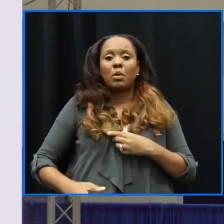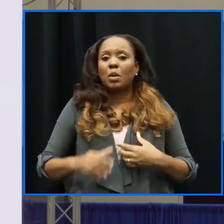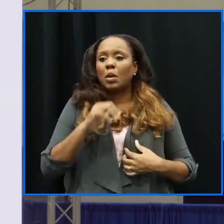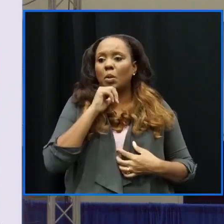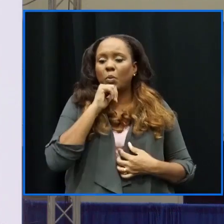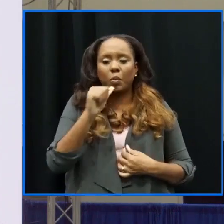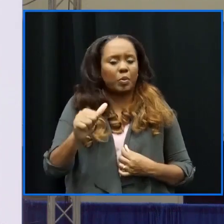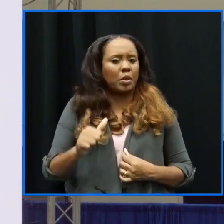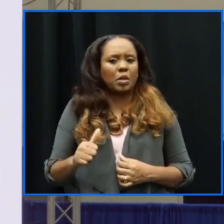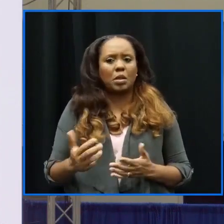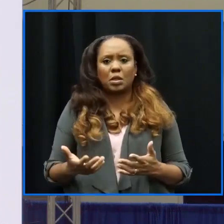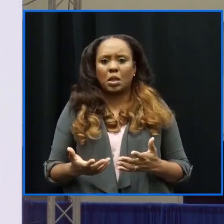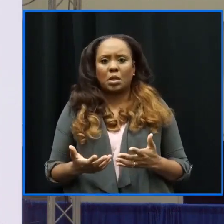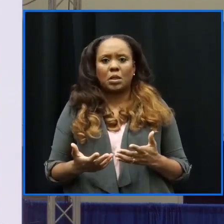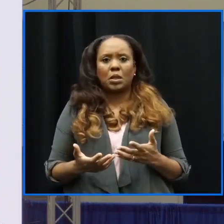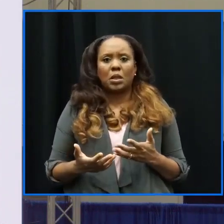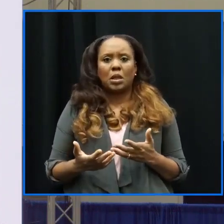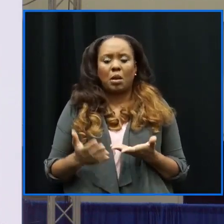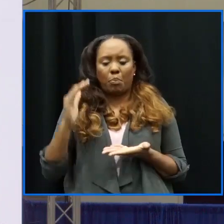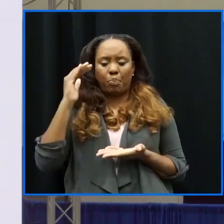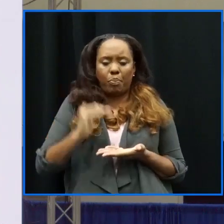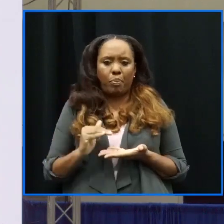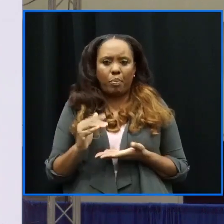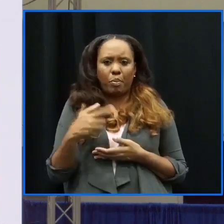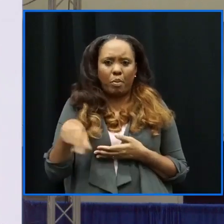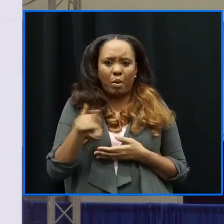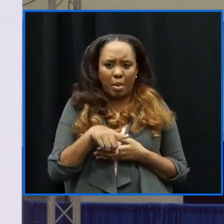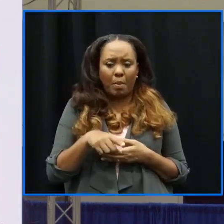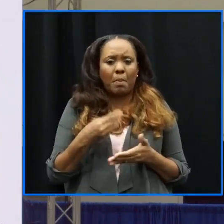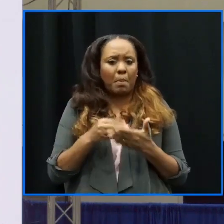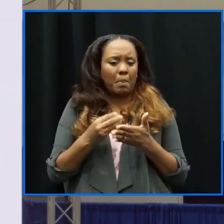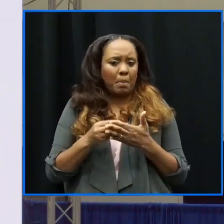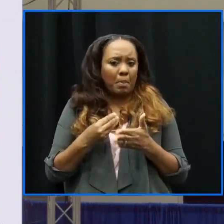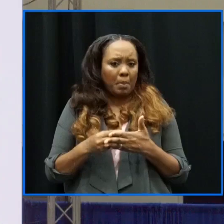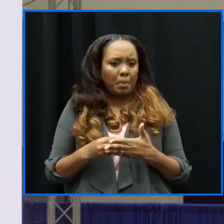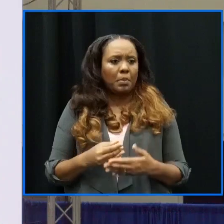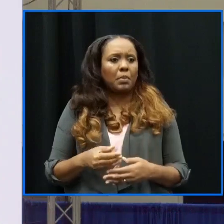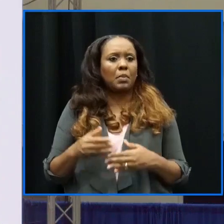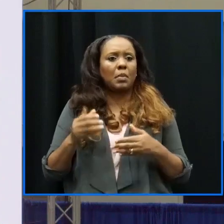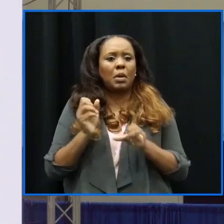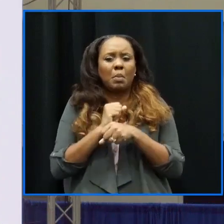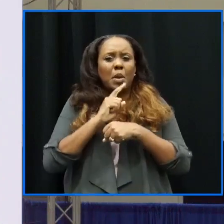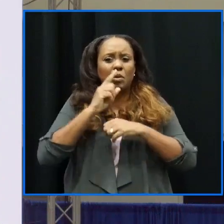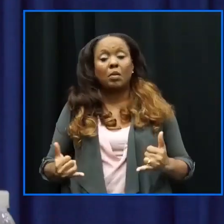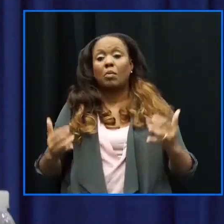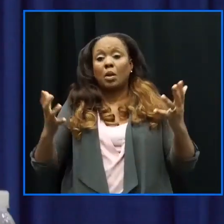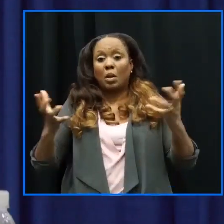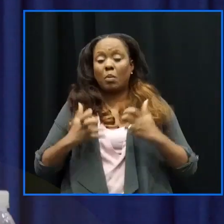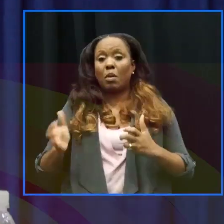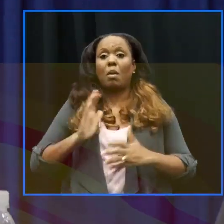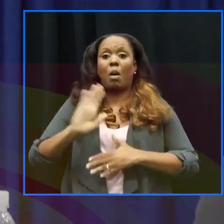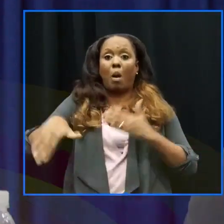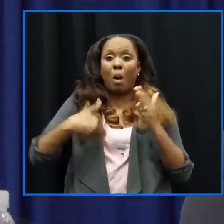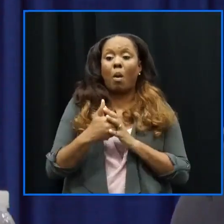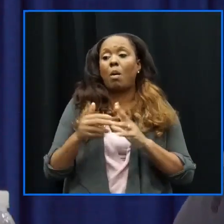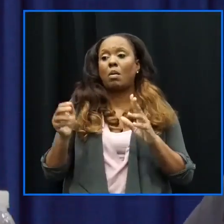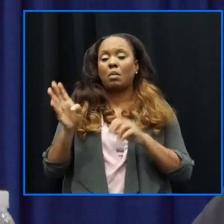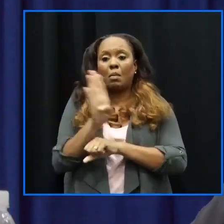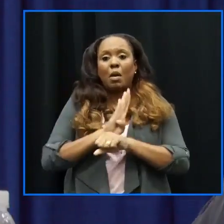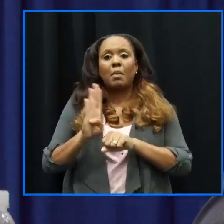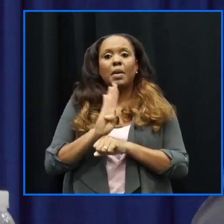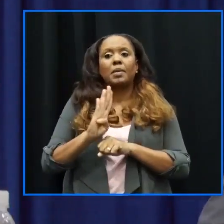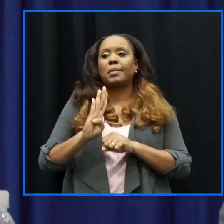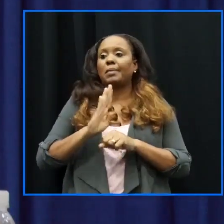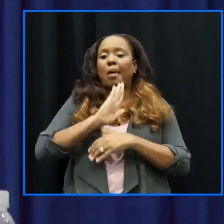safety net that they now have to ensure that they get that minimum amount every month. Prime Minister Mia Motley